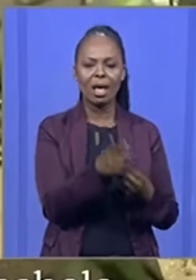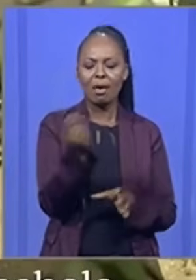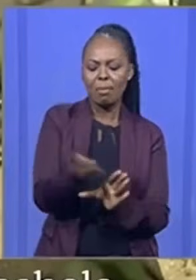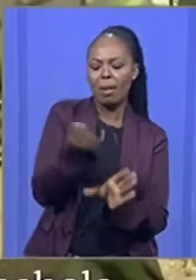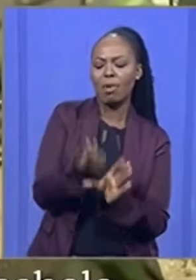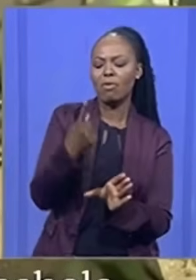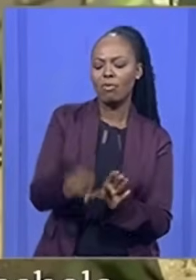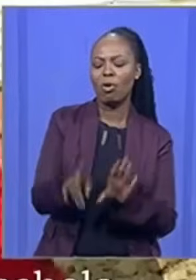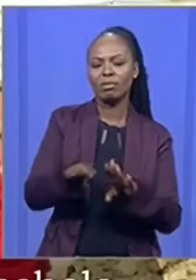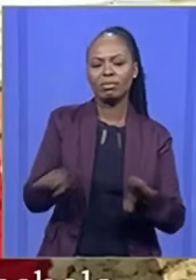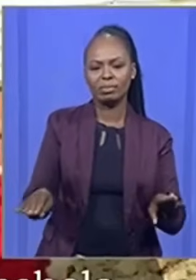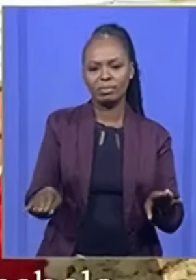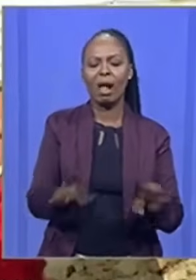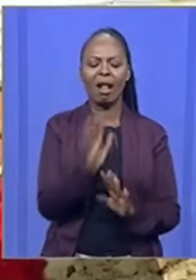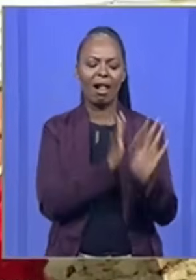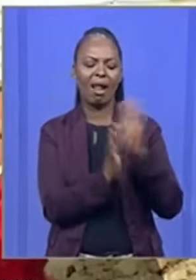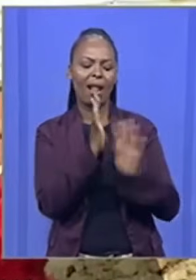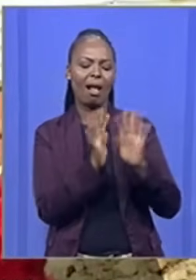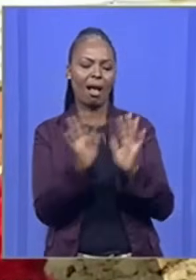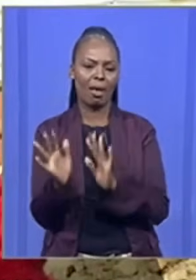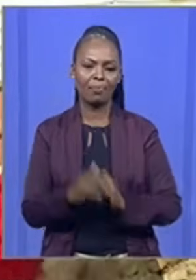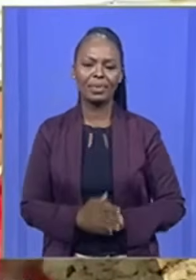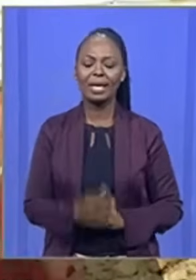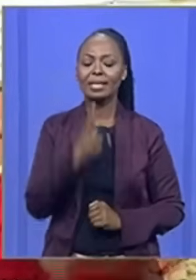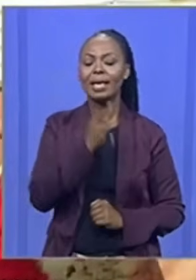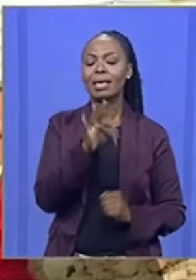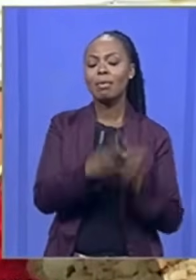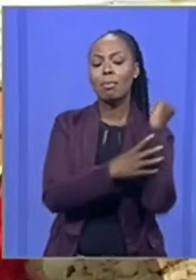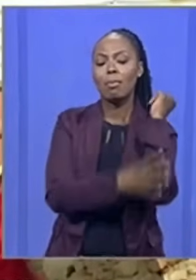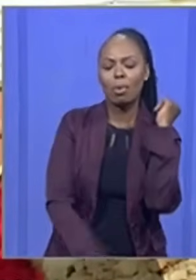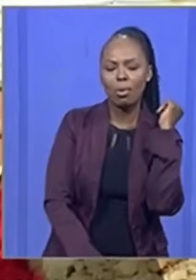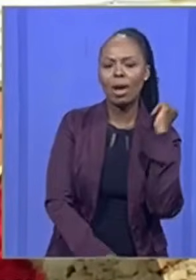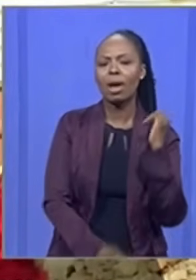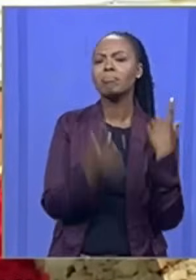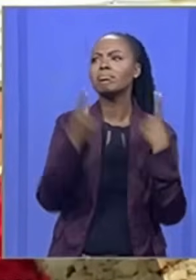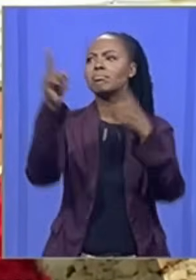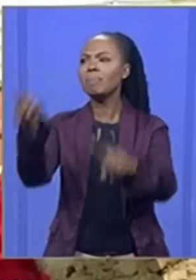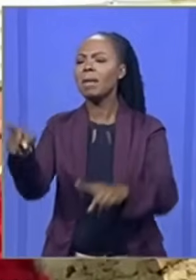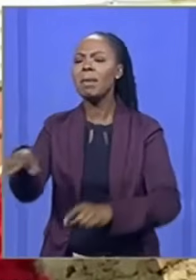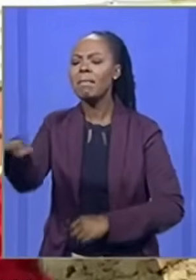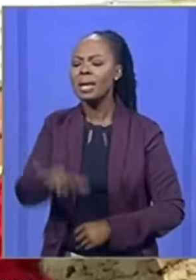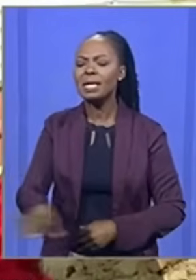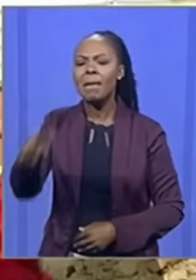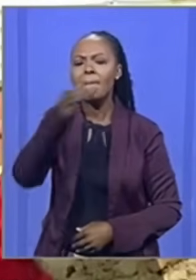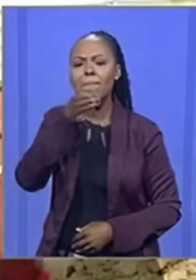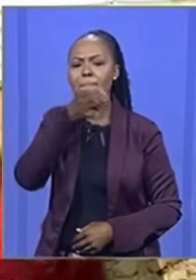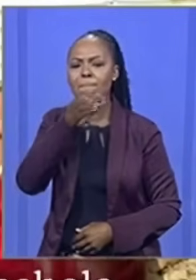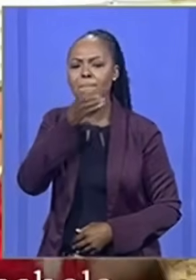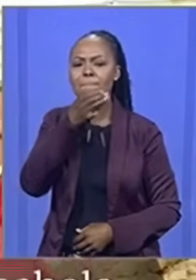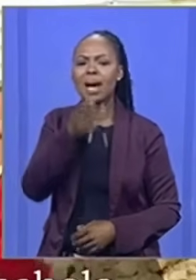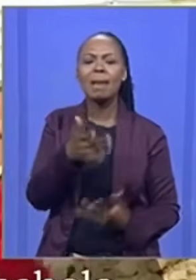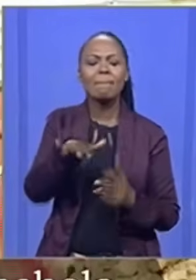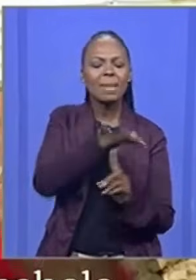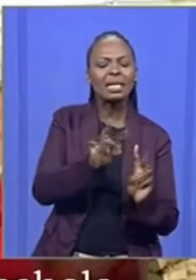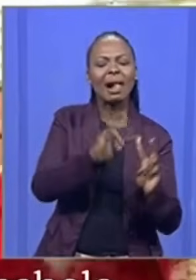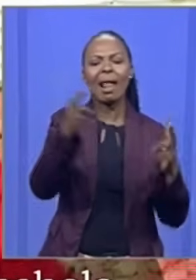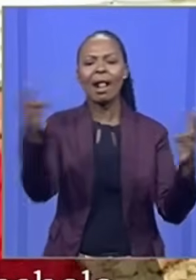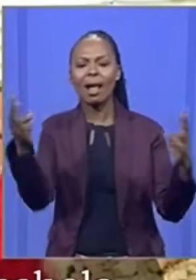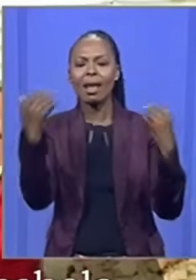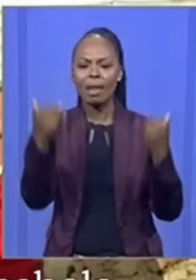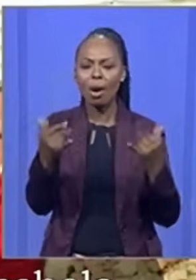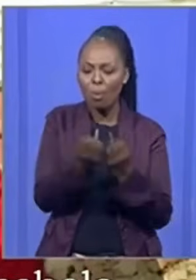gaufi le Klerksdorp. Poverty e ba leadela ko leng gore ba end up ba ile ko di-taverning ba ile ko plekeng tse dingata and then ko di-taverning ko batho